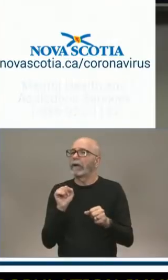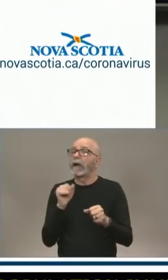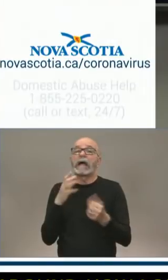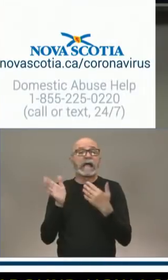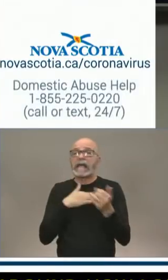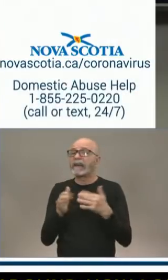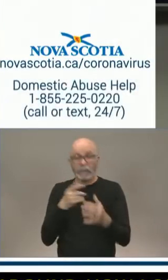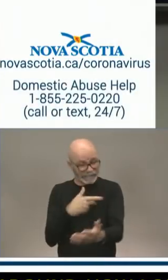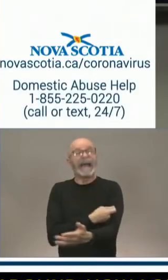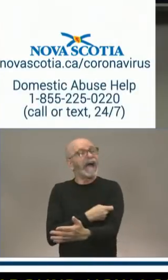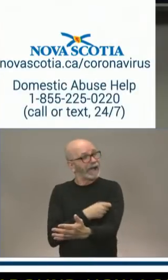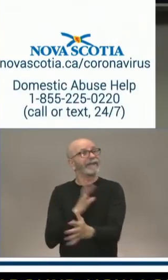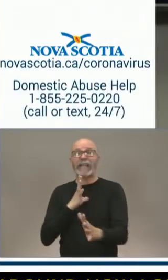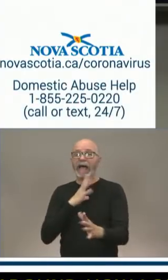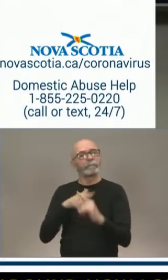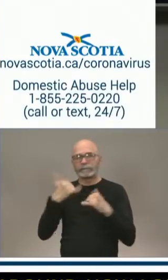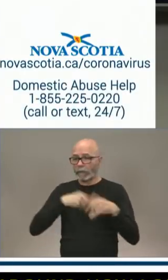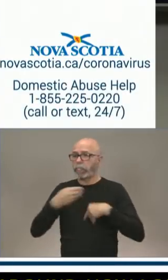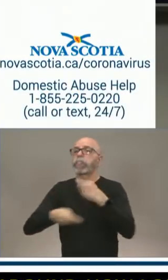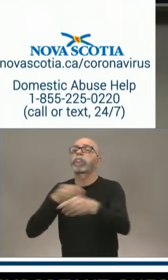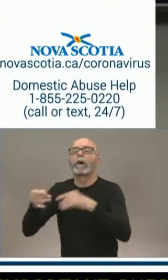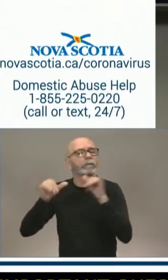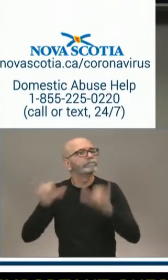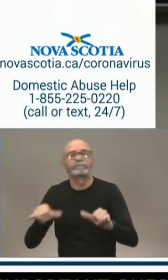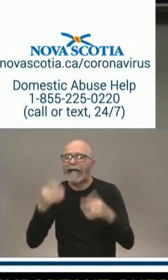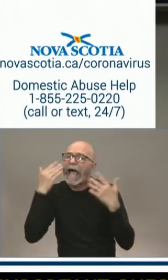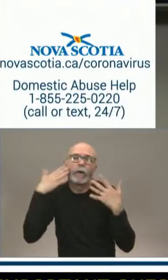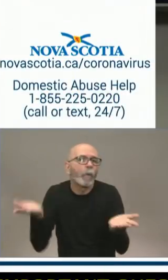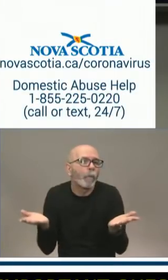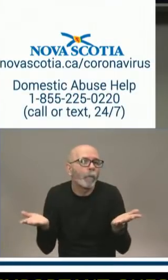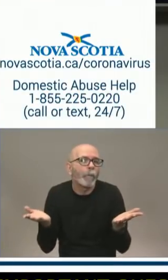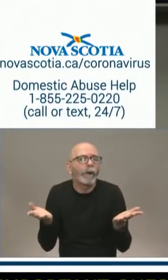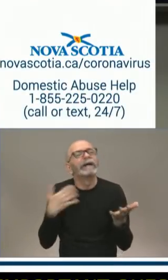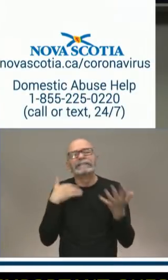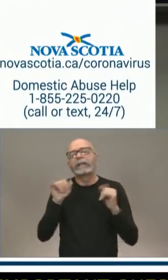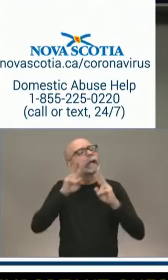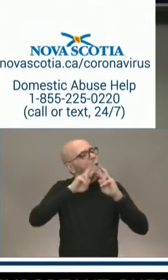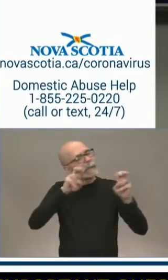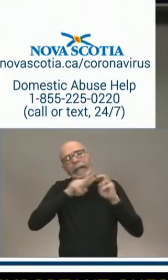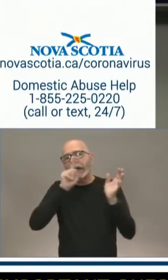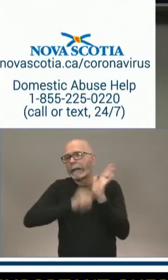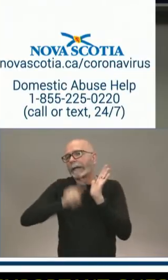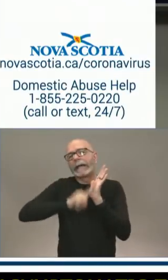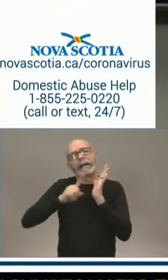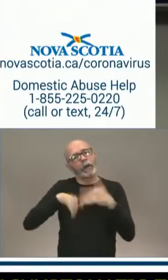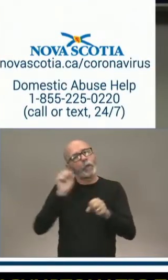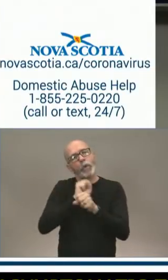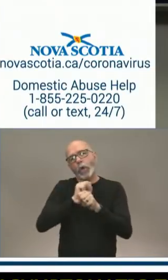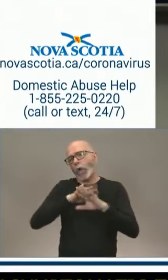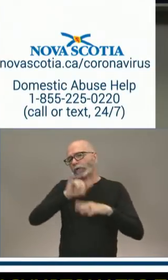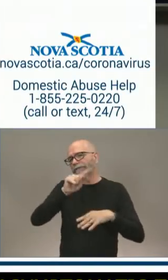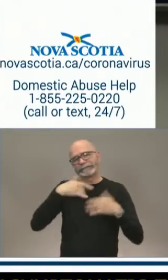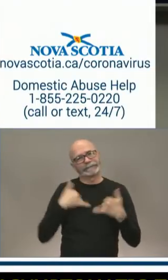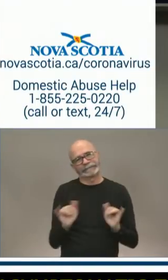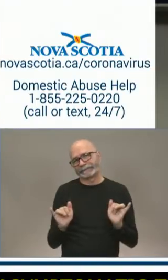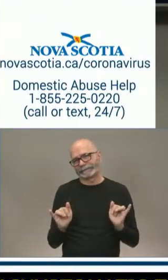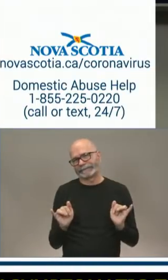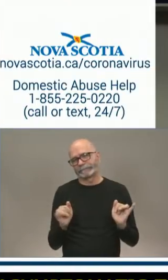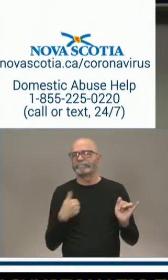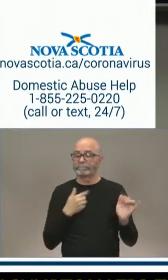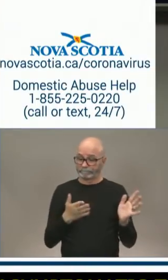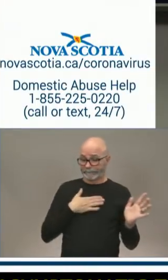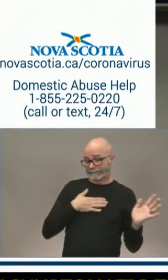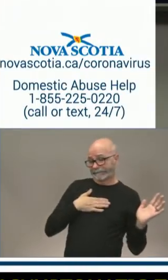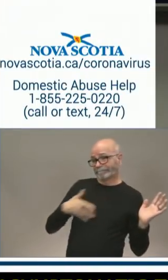that's very important to have an answer to that. But I think I want to be optimistic. I think we'll be in a